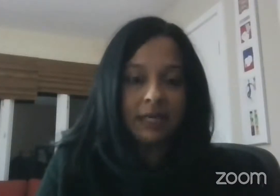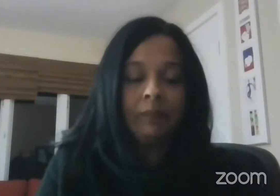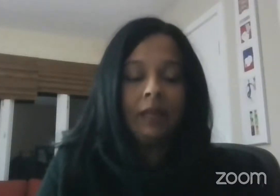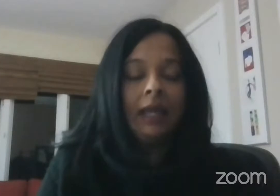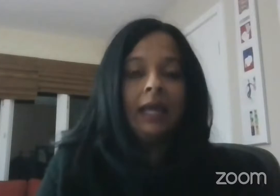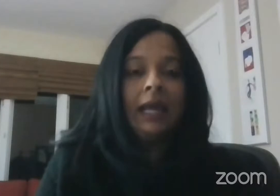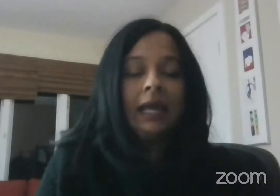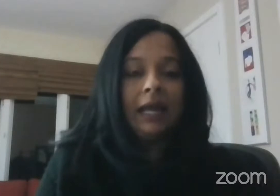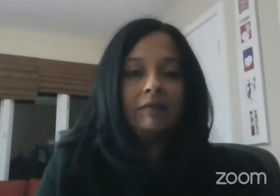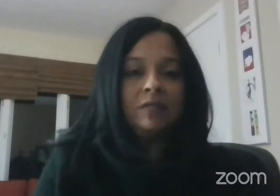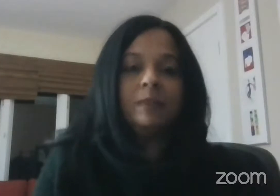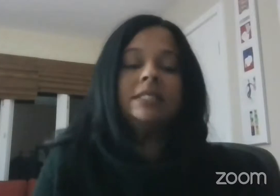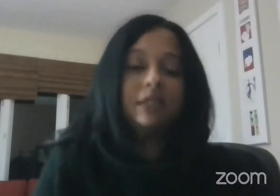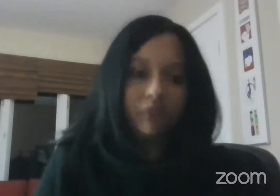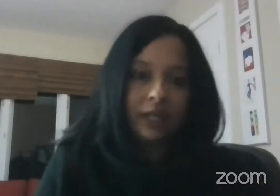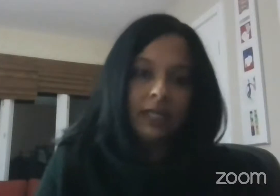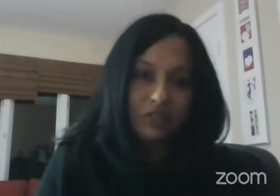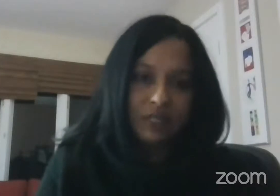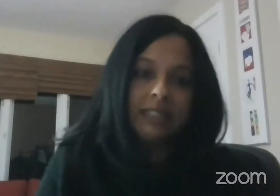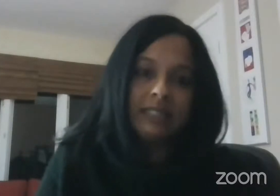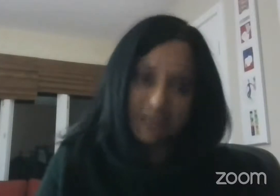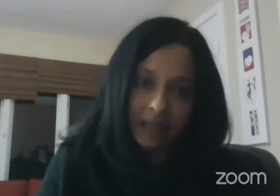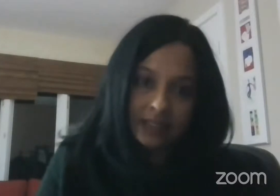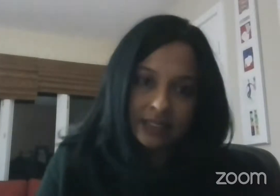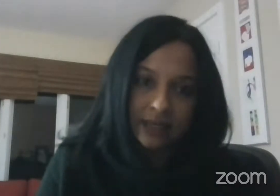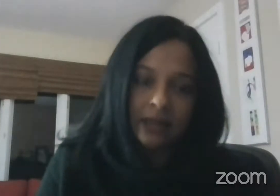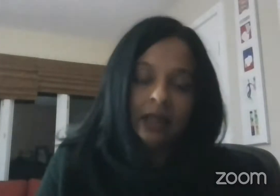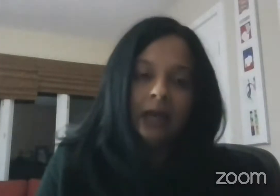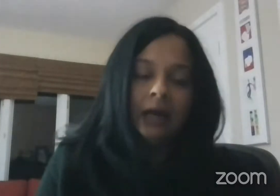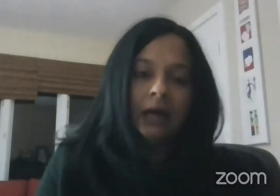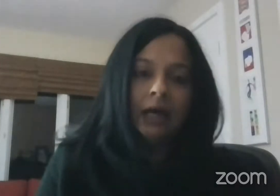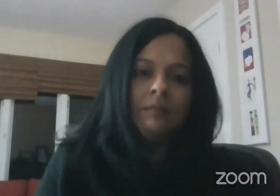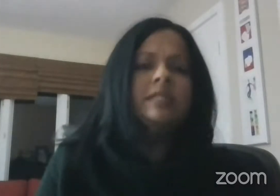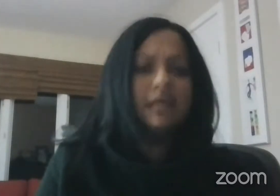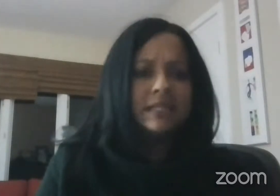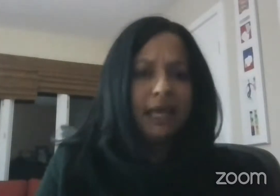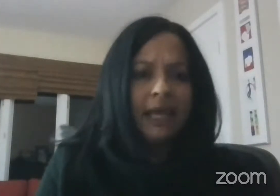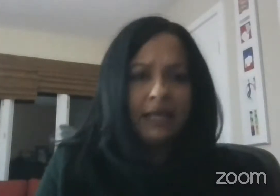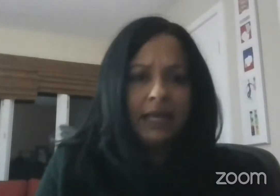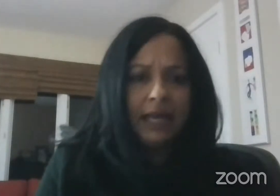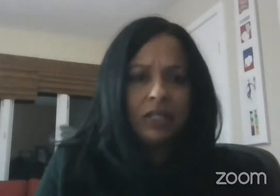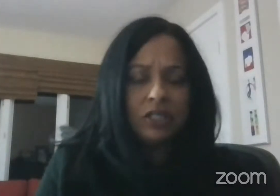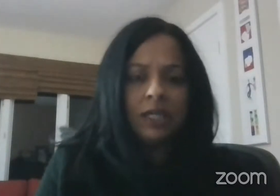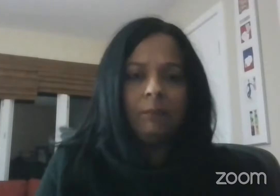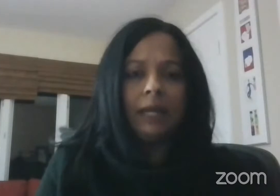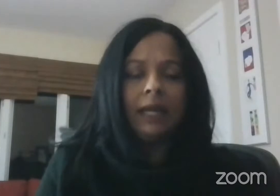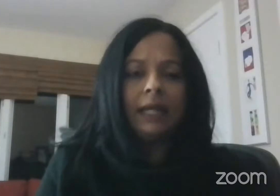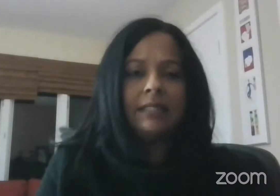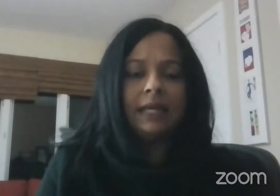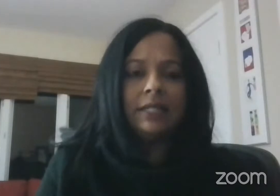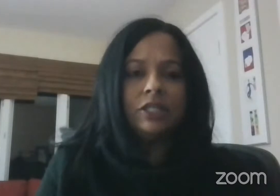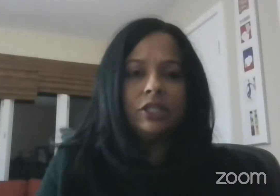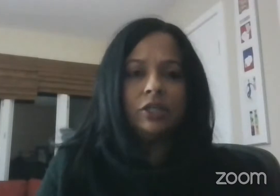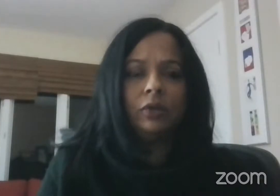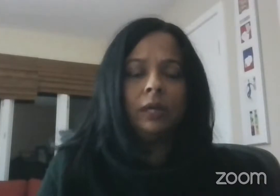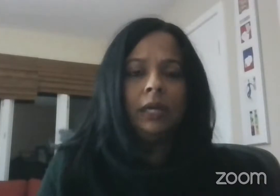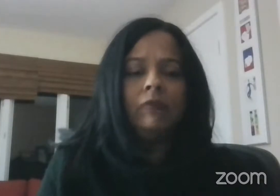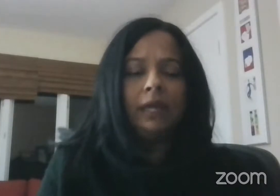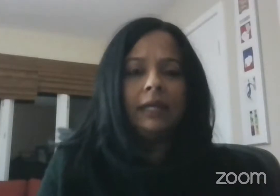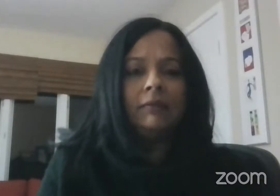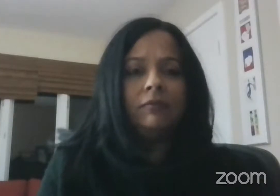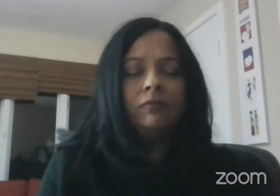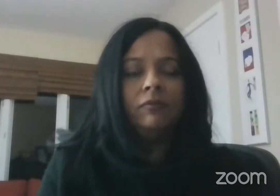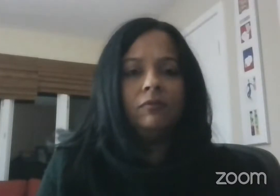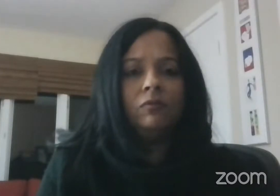testing. And I have a specific interest in dyslexia, um, dyslexia and ADHD, but I, I tend to,